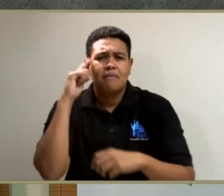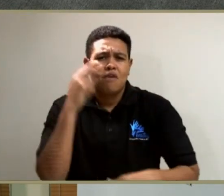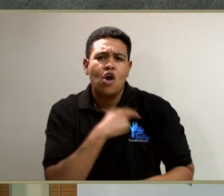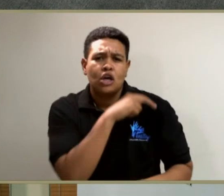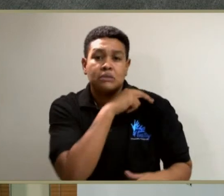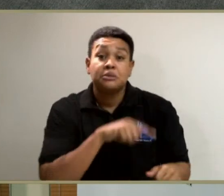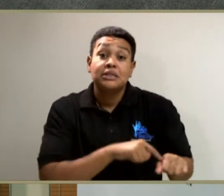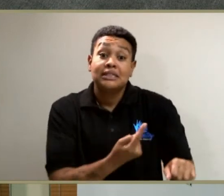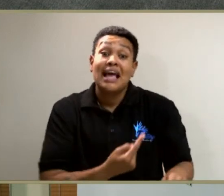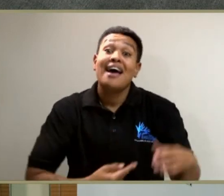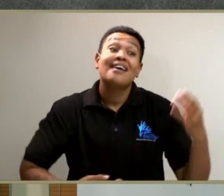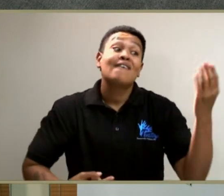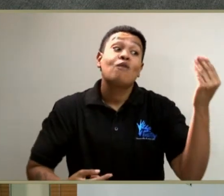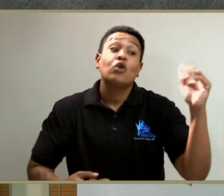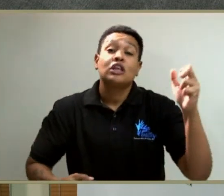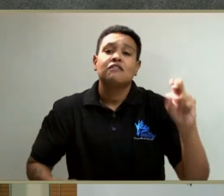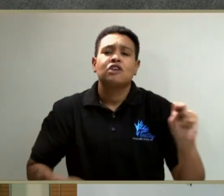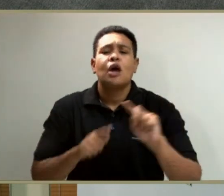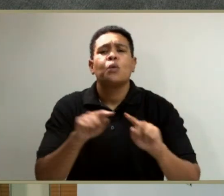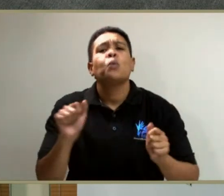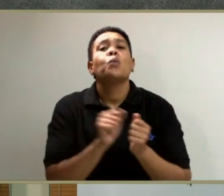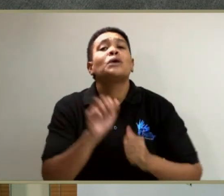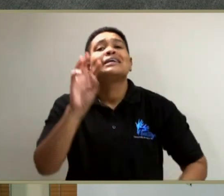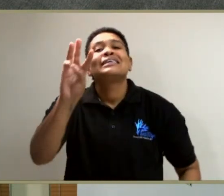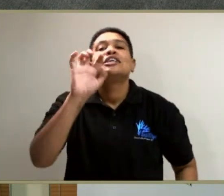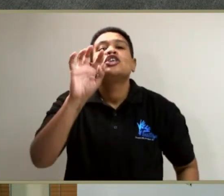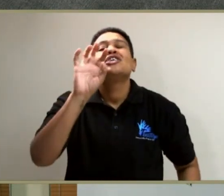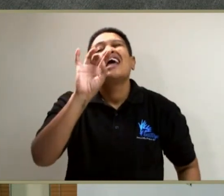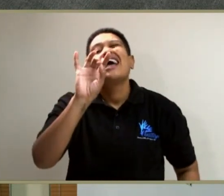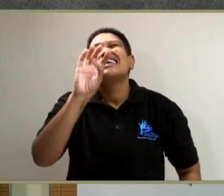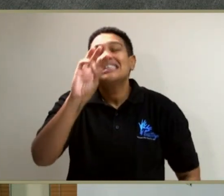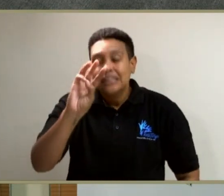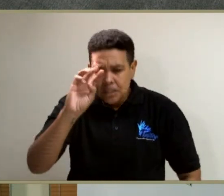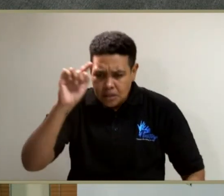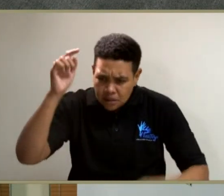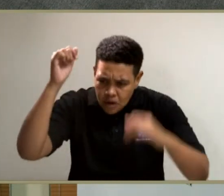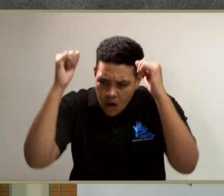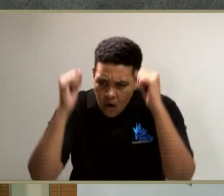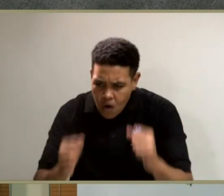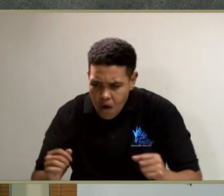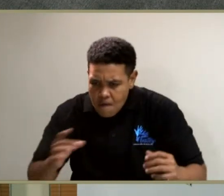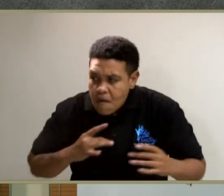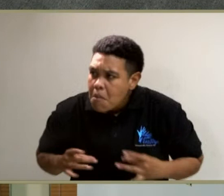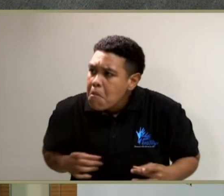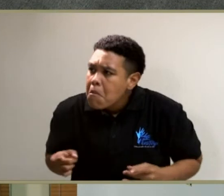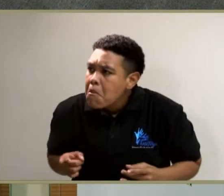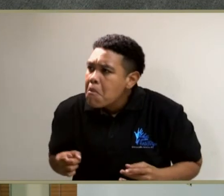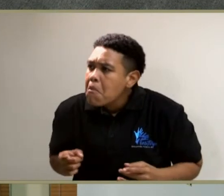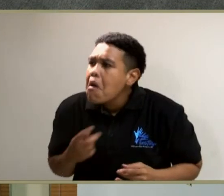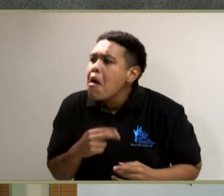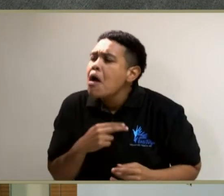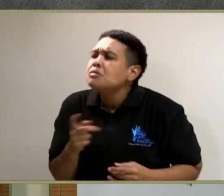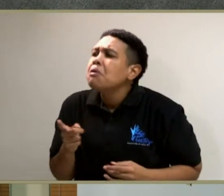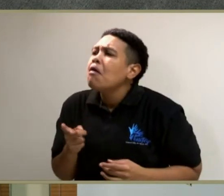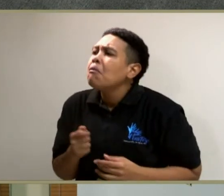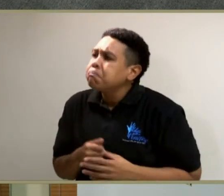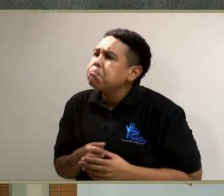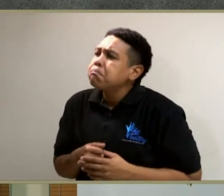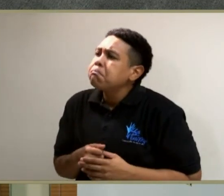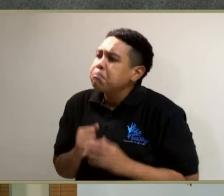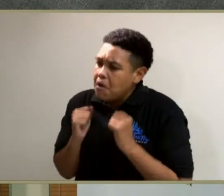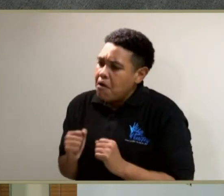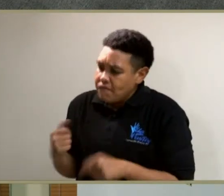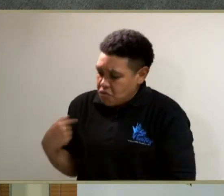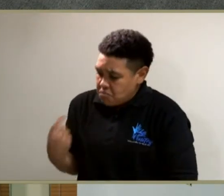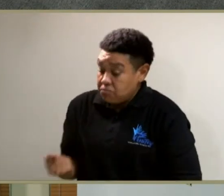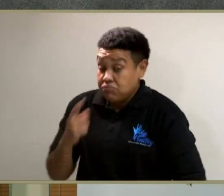with 686 cases, and these are both suspected and confirmed cases in hospitals. And we would have seen that over